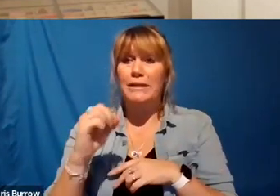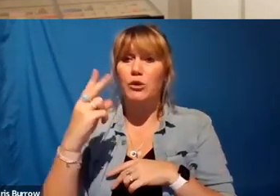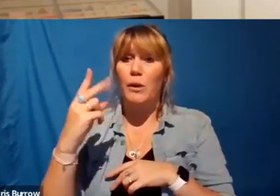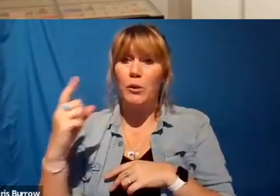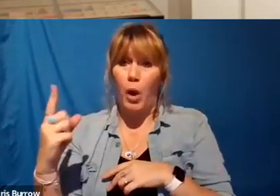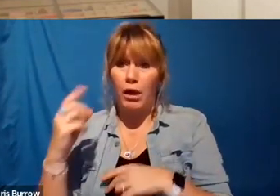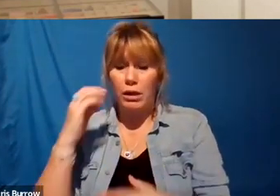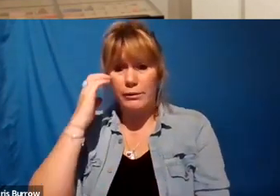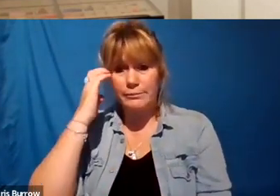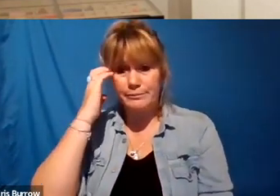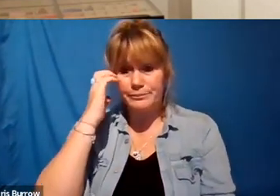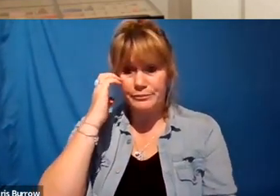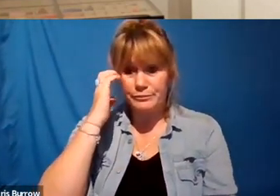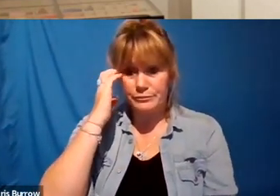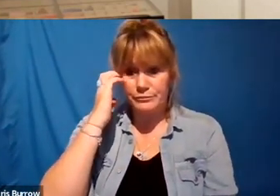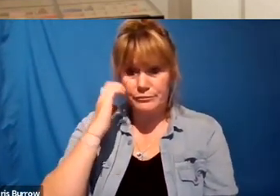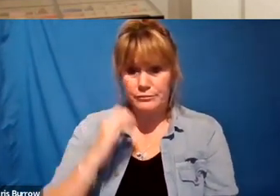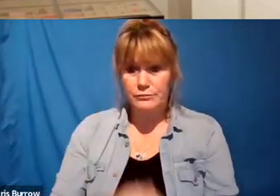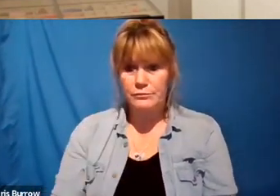2021. So